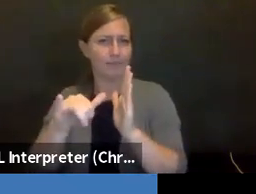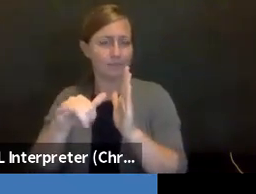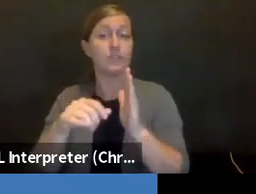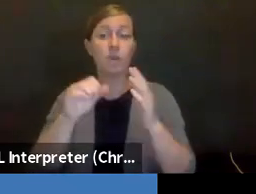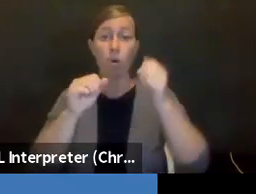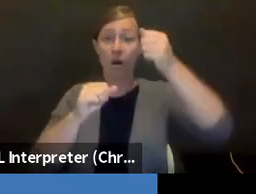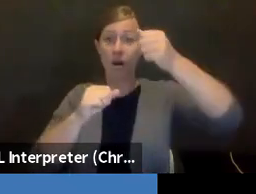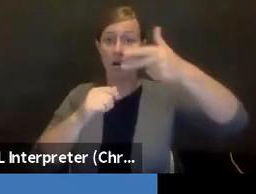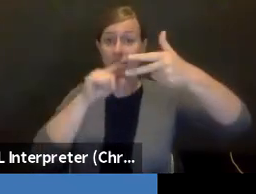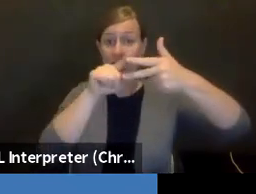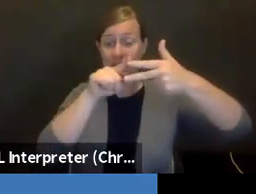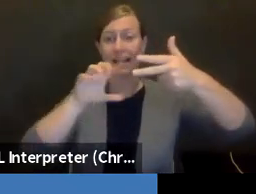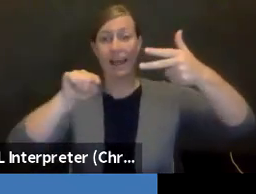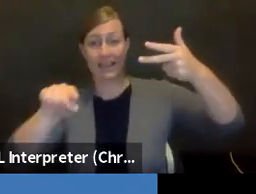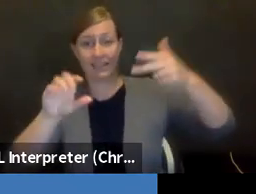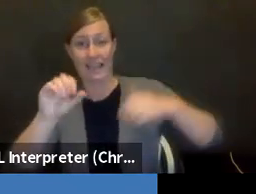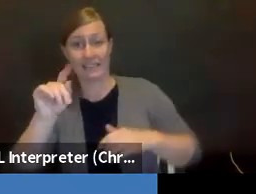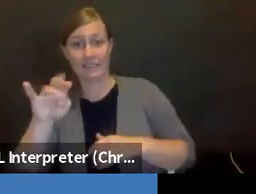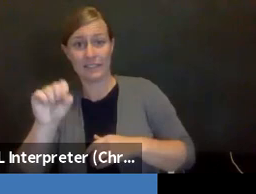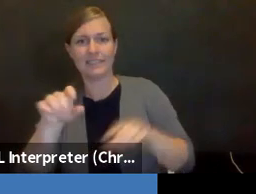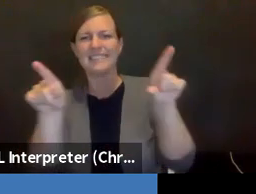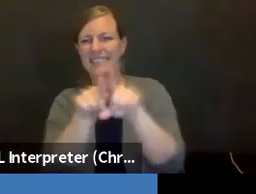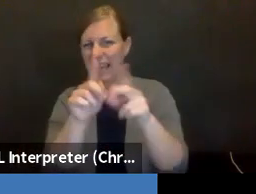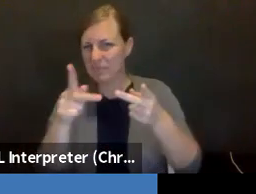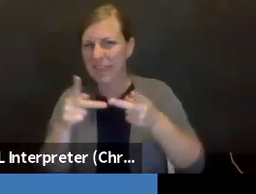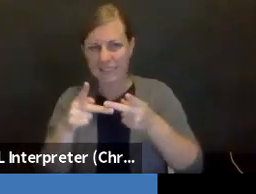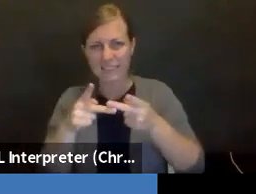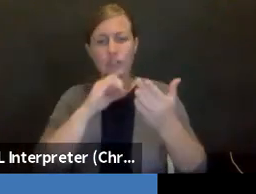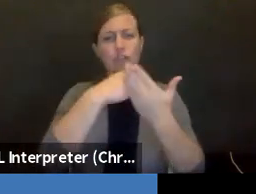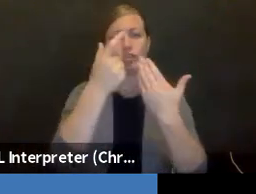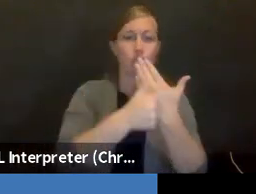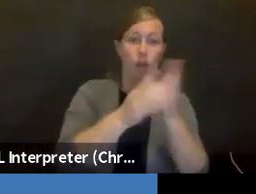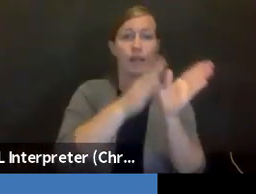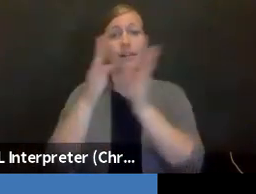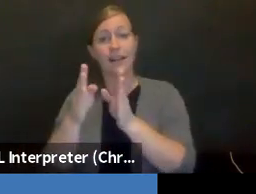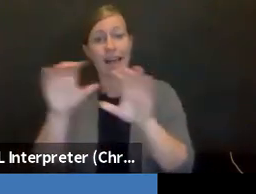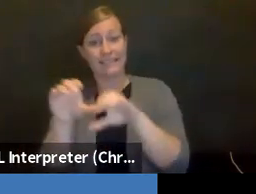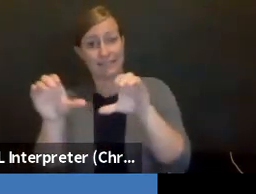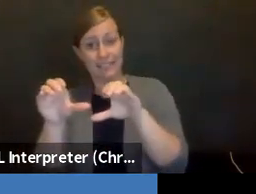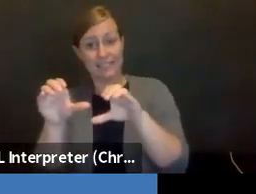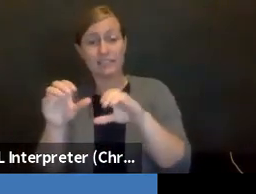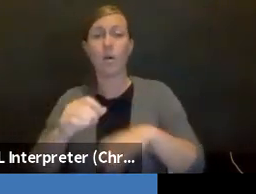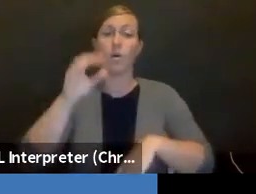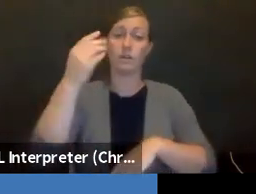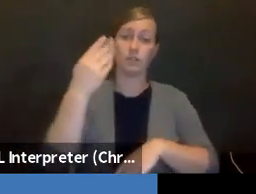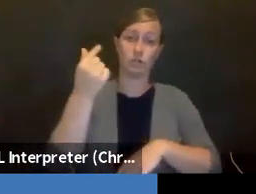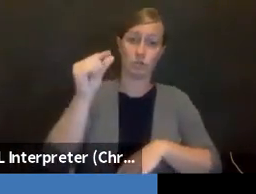same place. So please be aware, journal activities takes you to the same place as assign